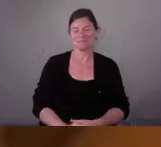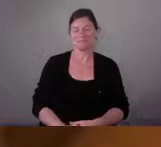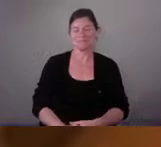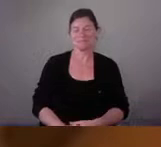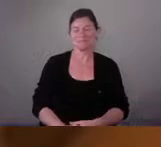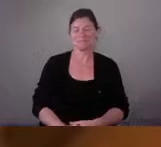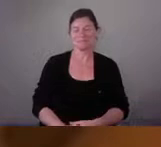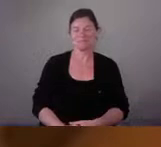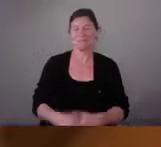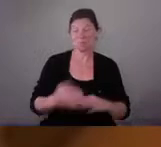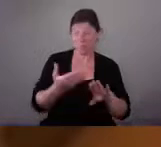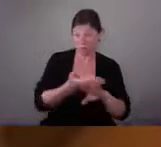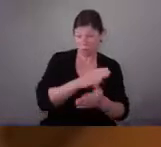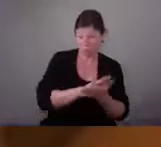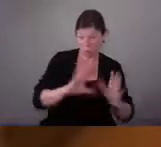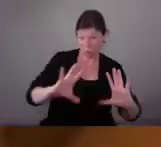classroom